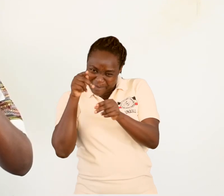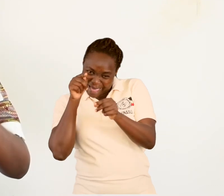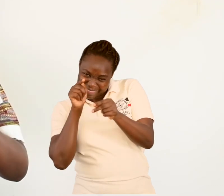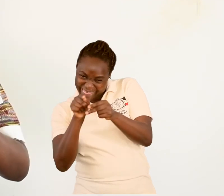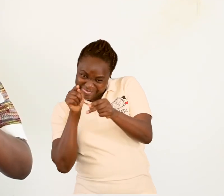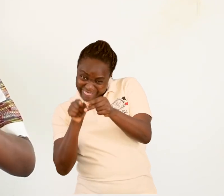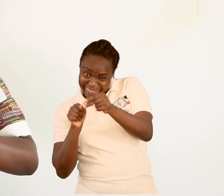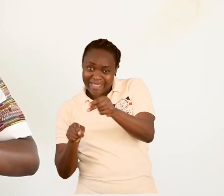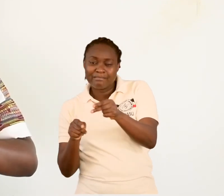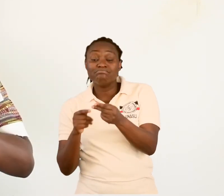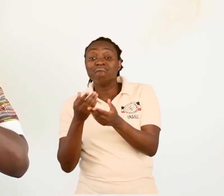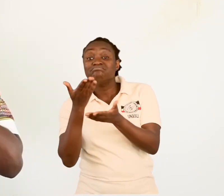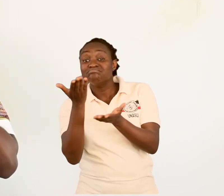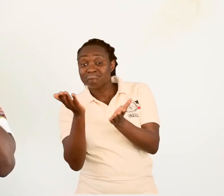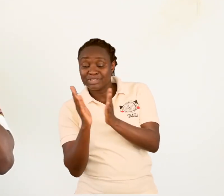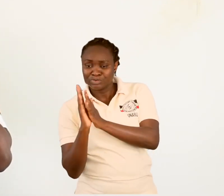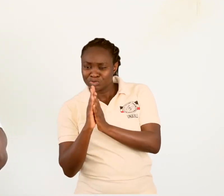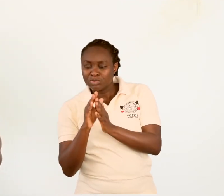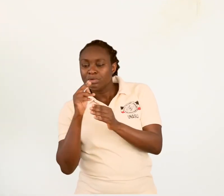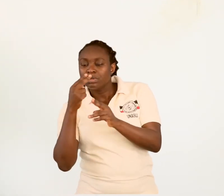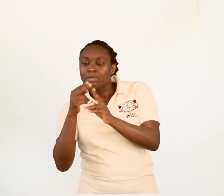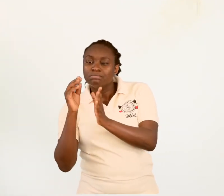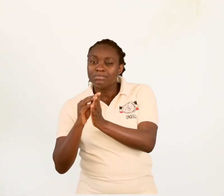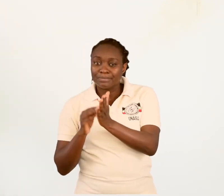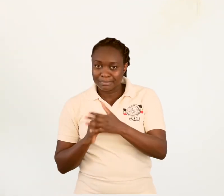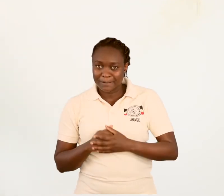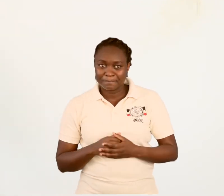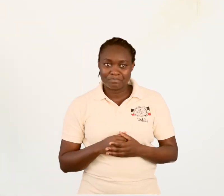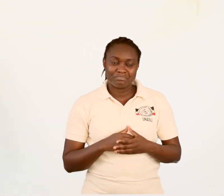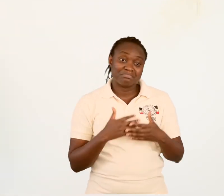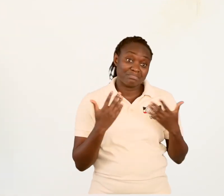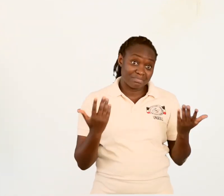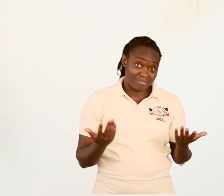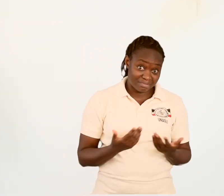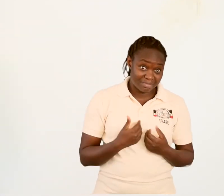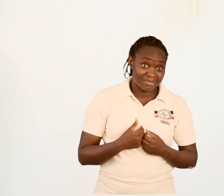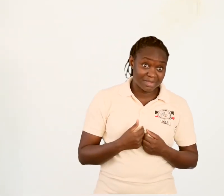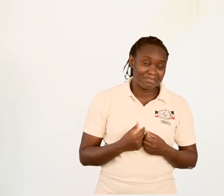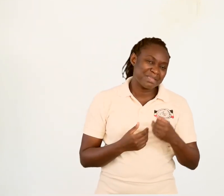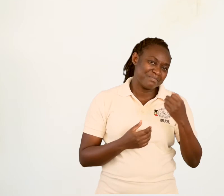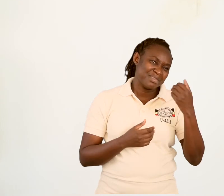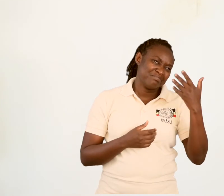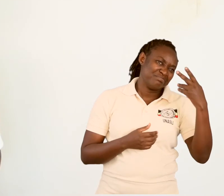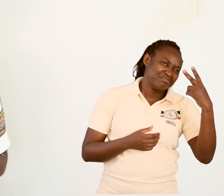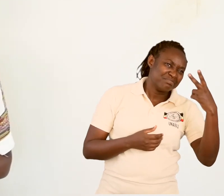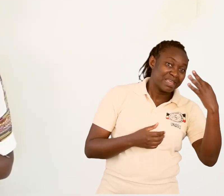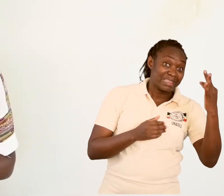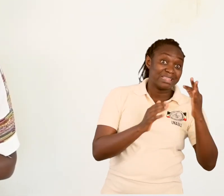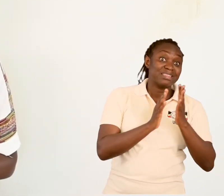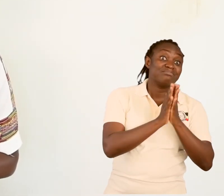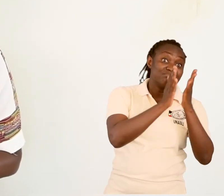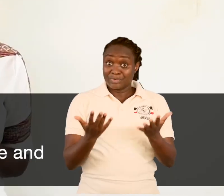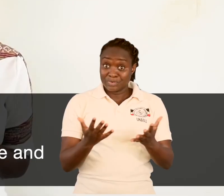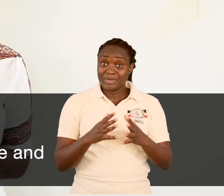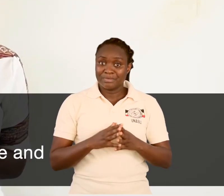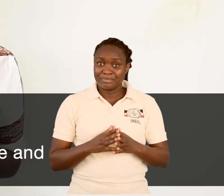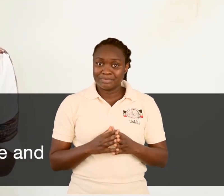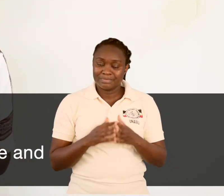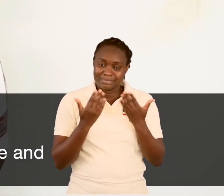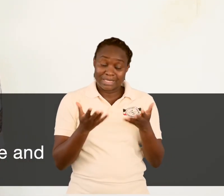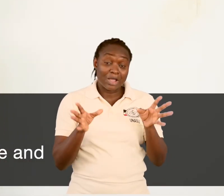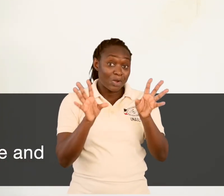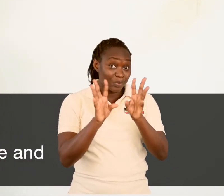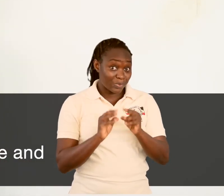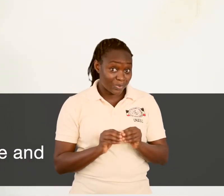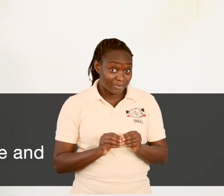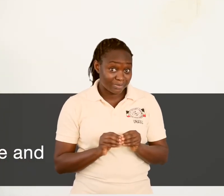identify 2 proper nouns and 4 common nouns in the story. Okay? As we